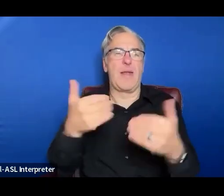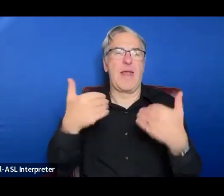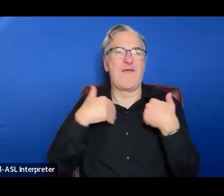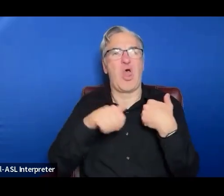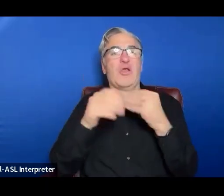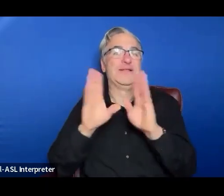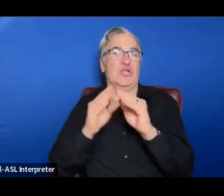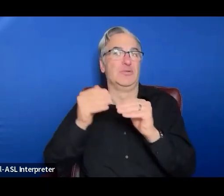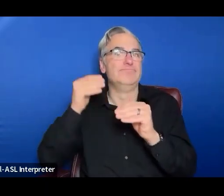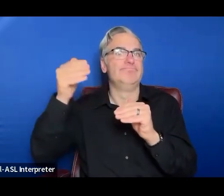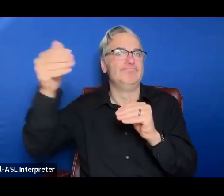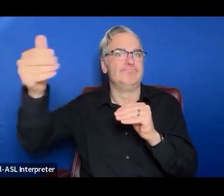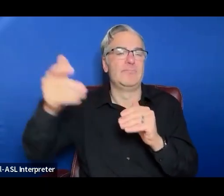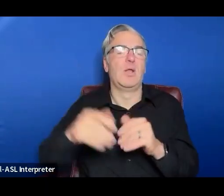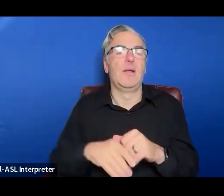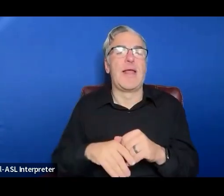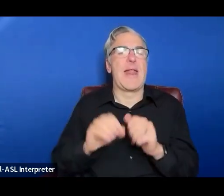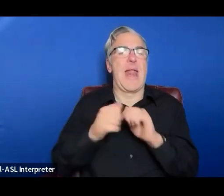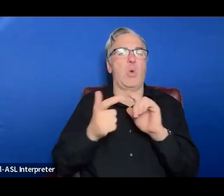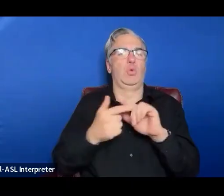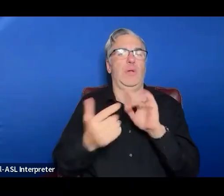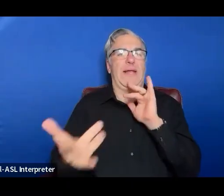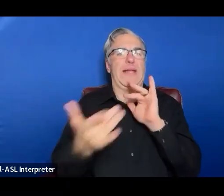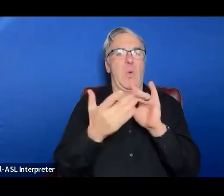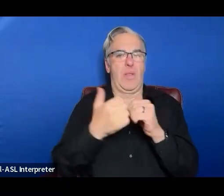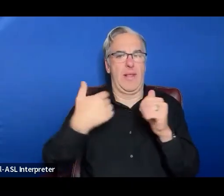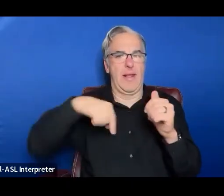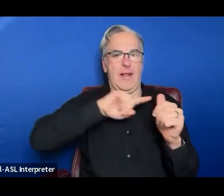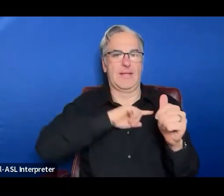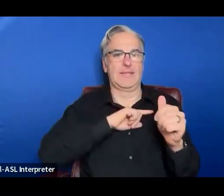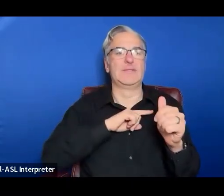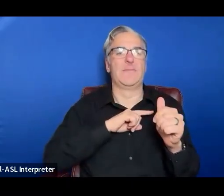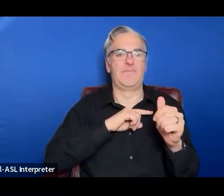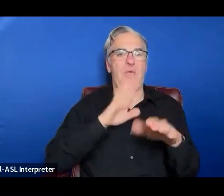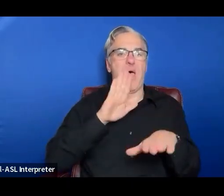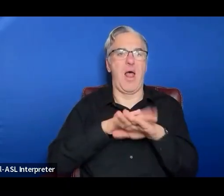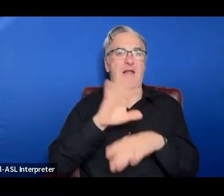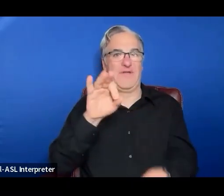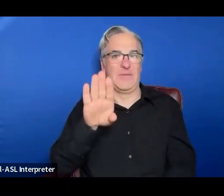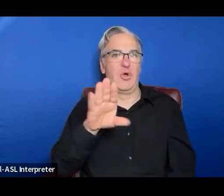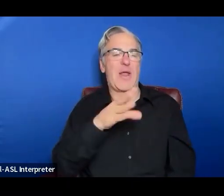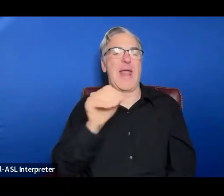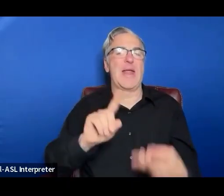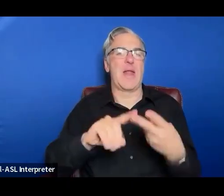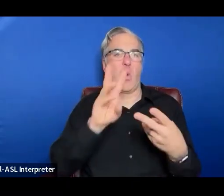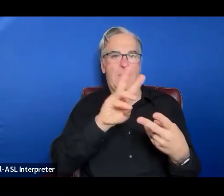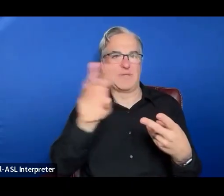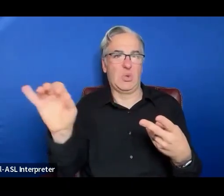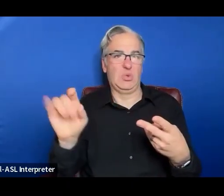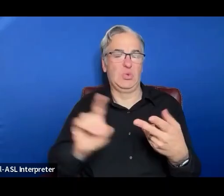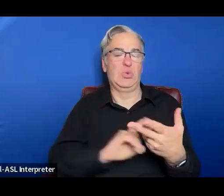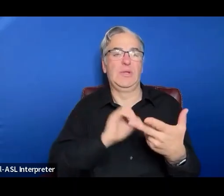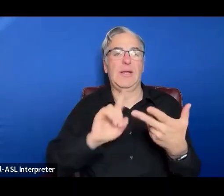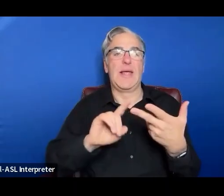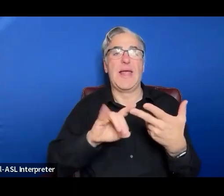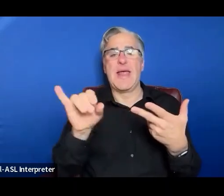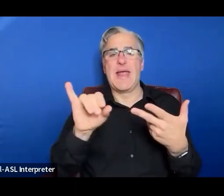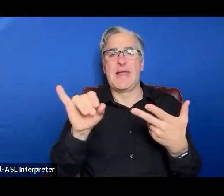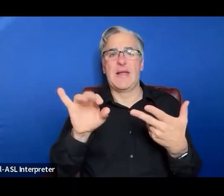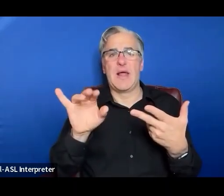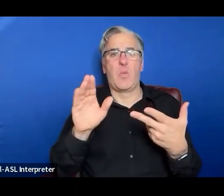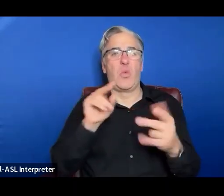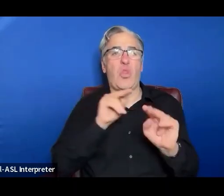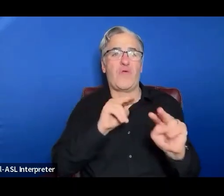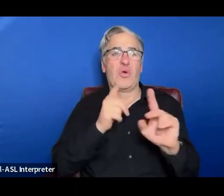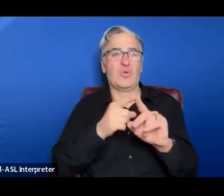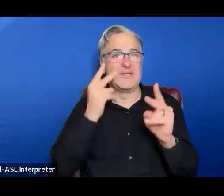got other sessions coming up and the ways to connect with us out on Facebook and on our website and things like that. And